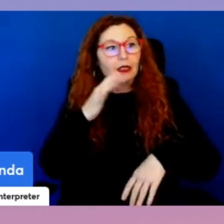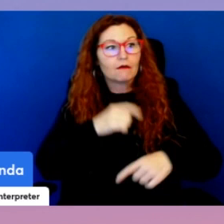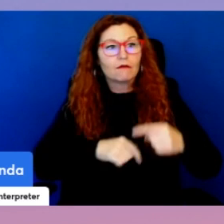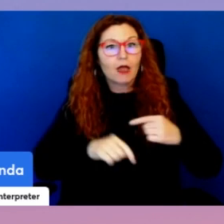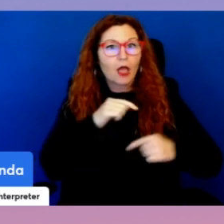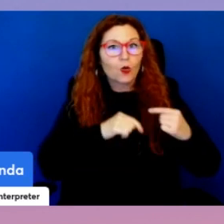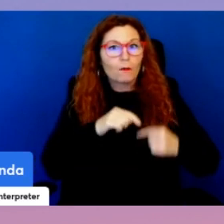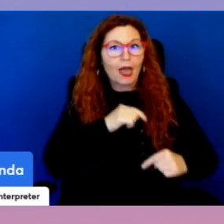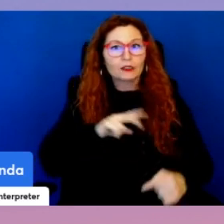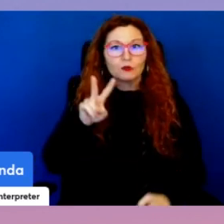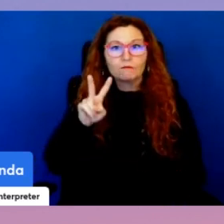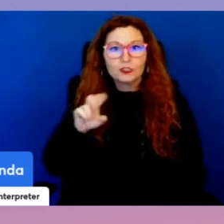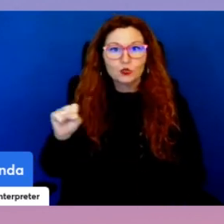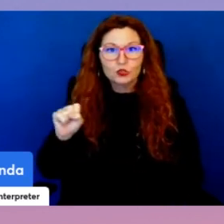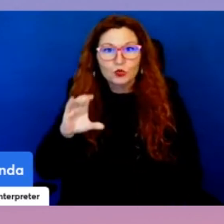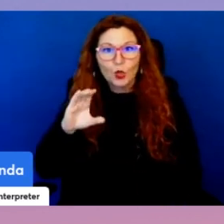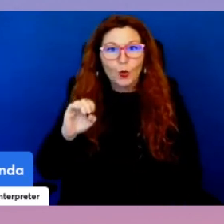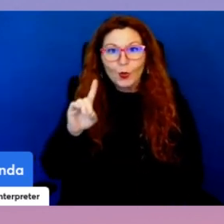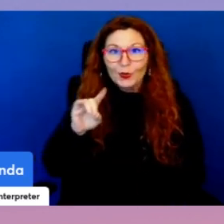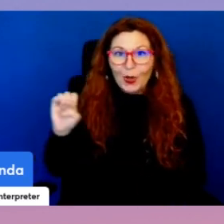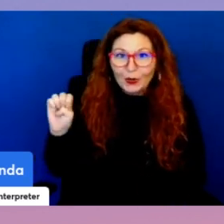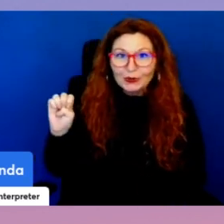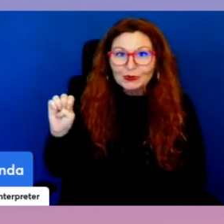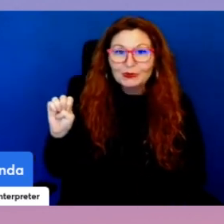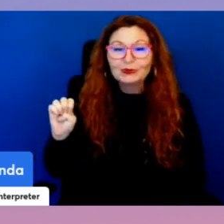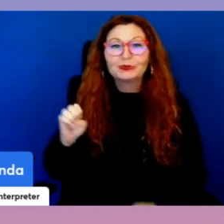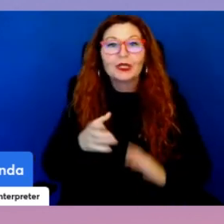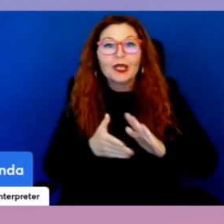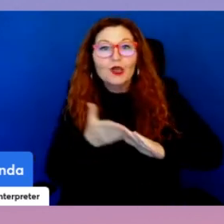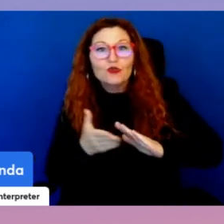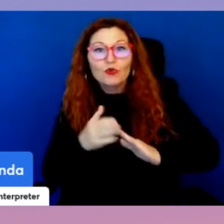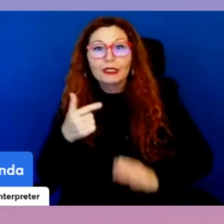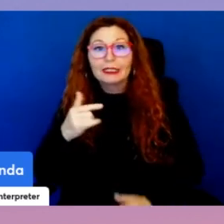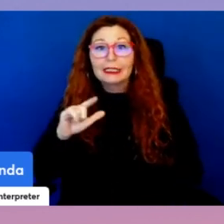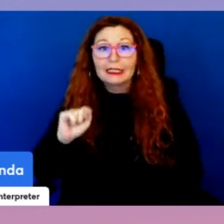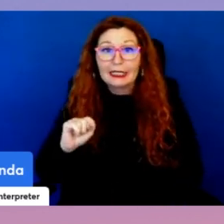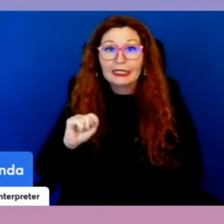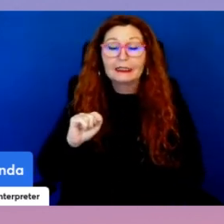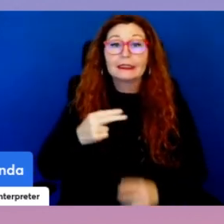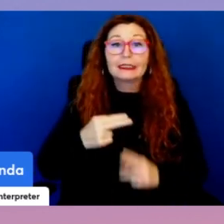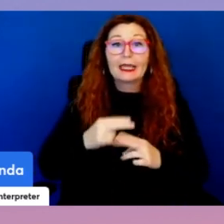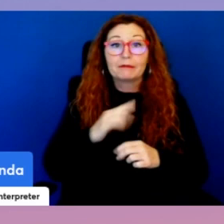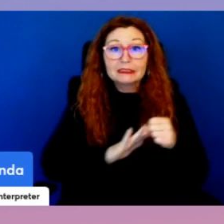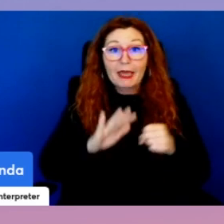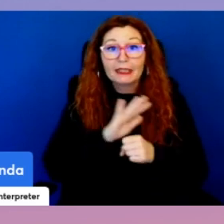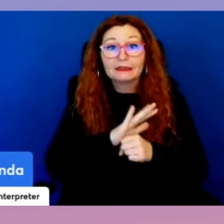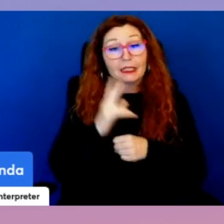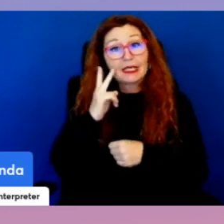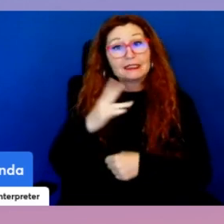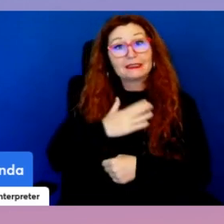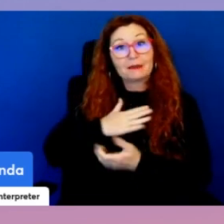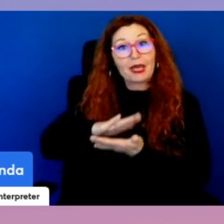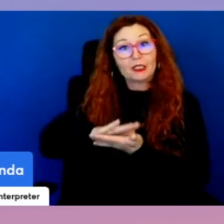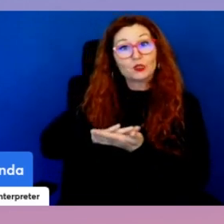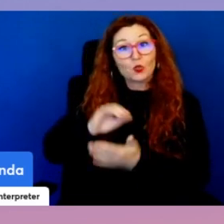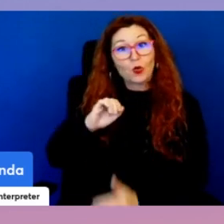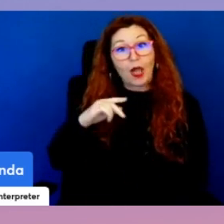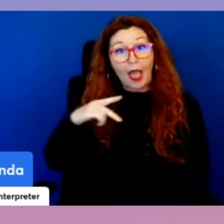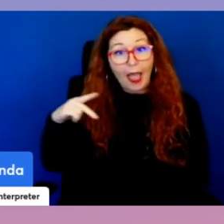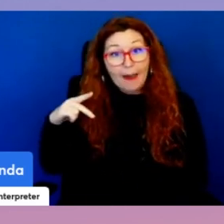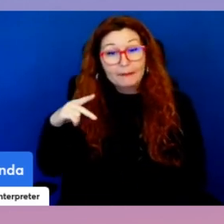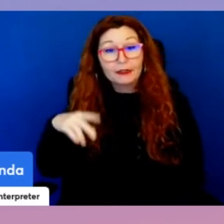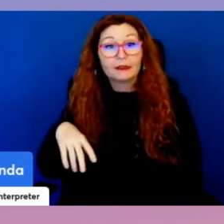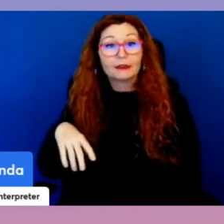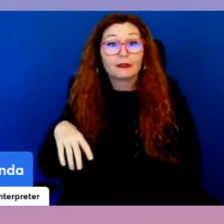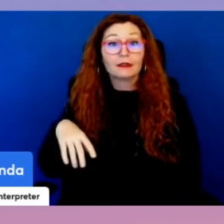Visual Studio Code and run get namespace, I see my school app here. So Kubernetes school